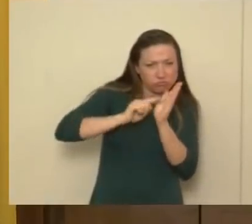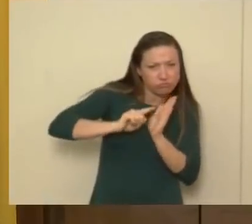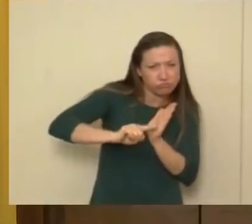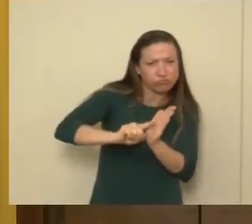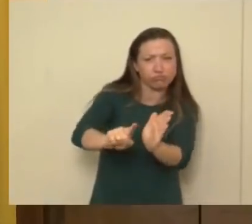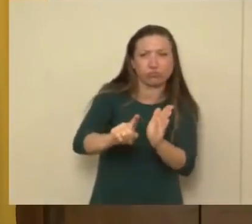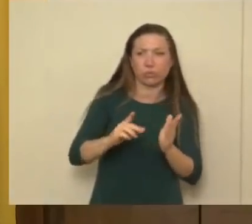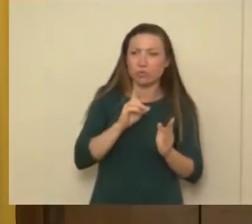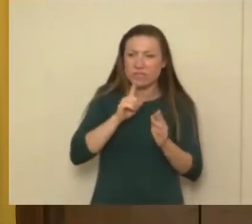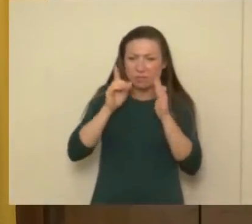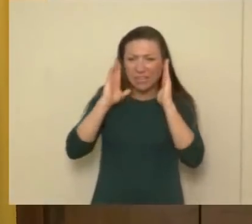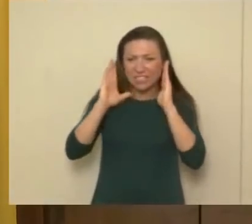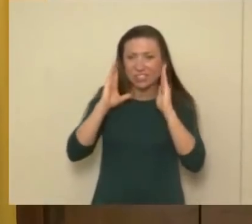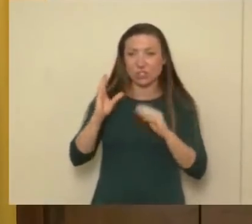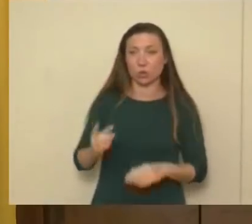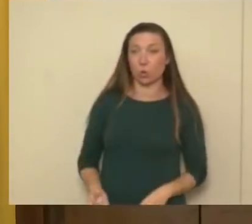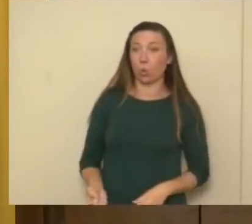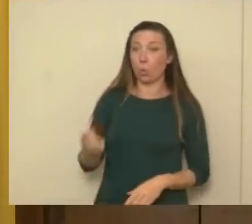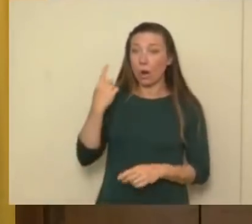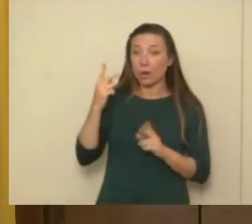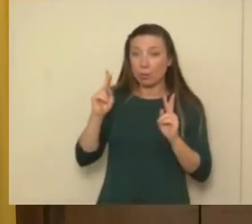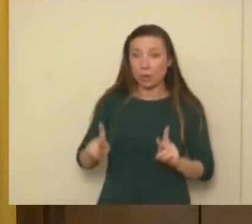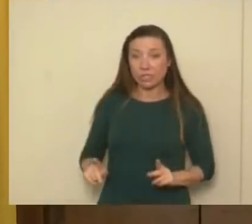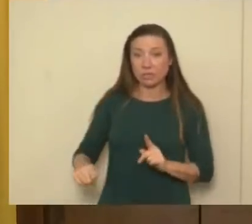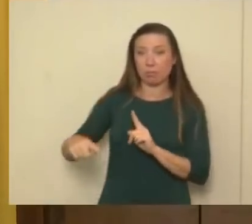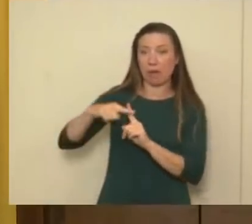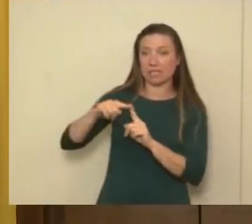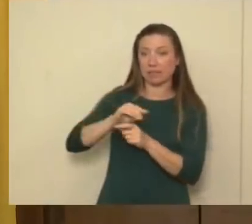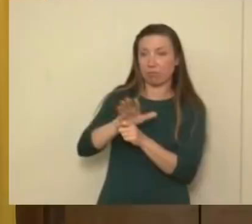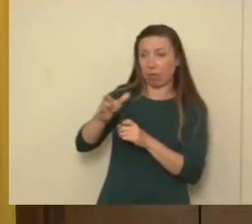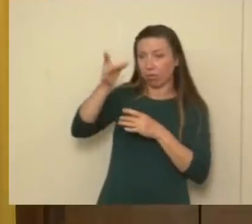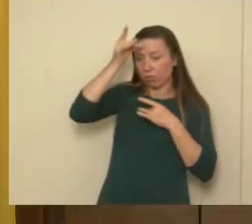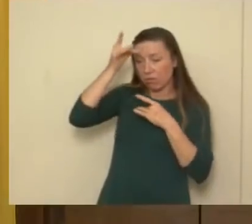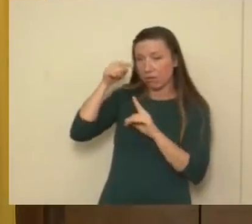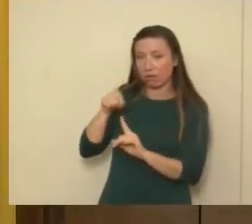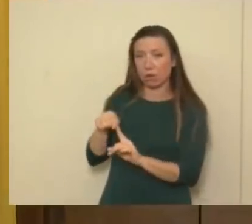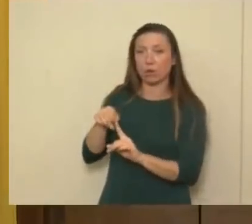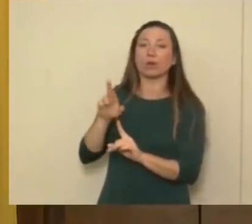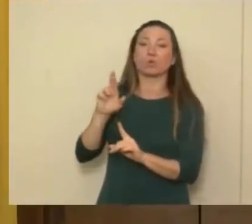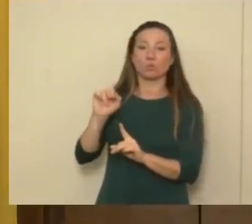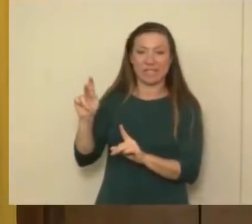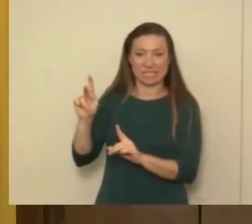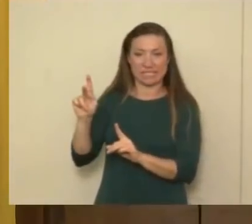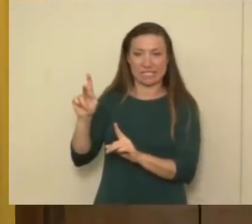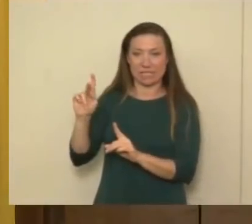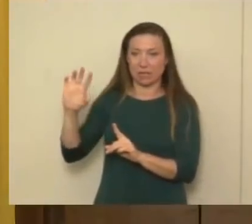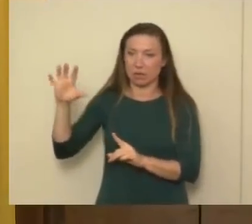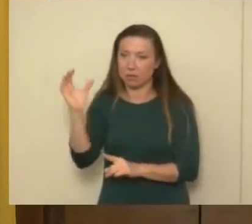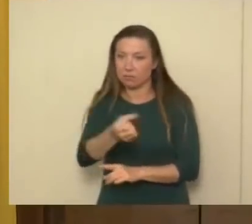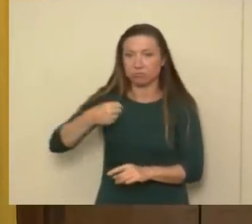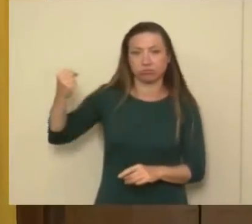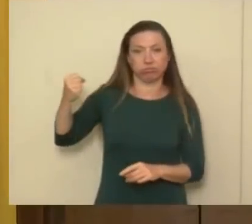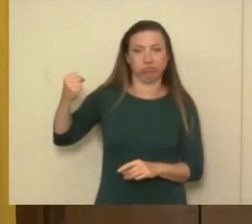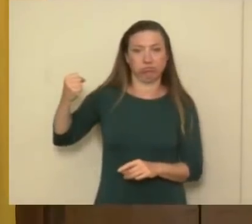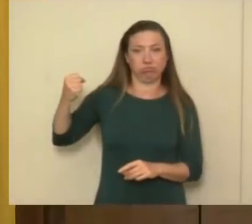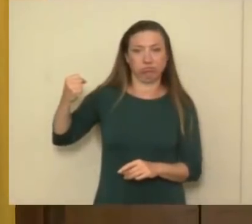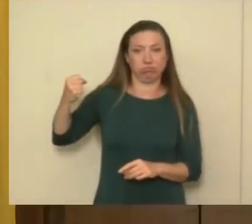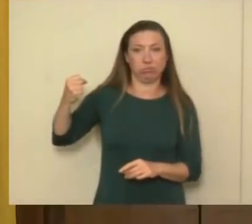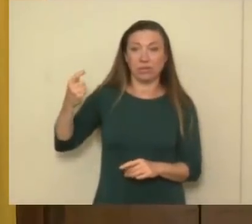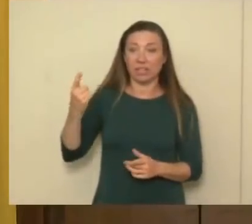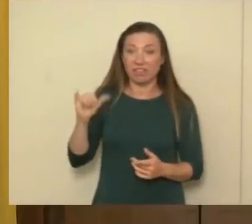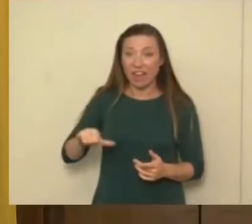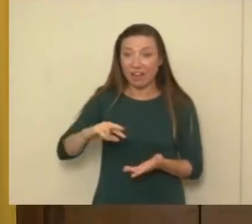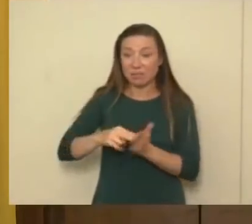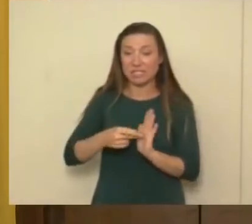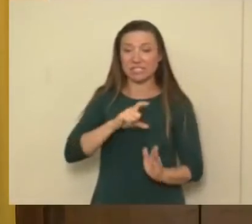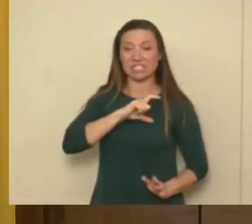you have risk. You get that one case as quickly as you can, if it's an officer, out for at least 14 days until you